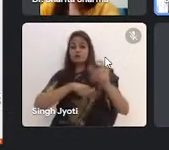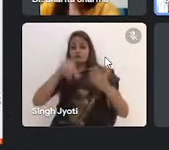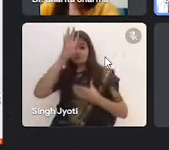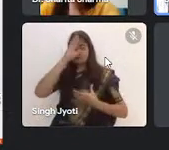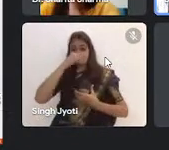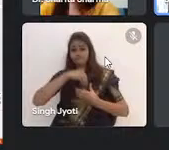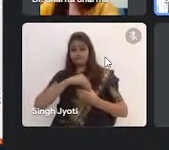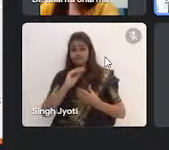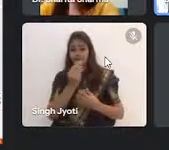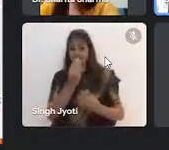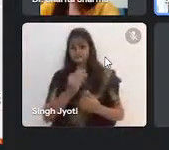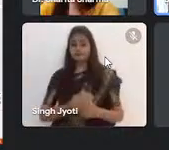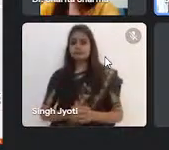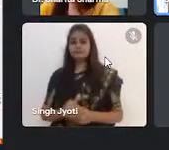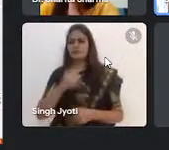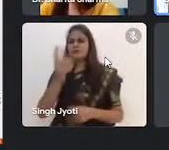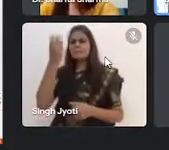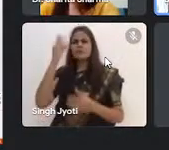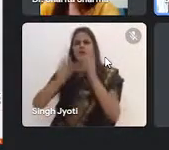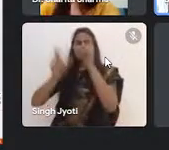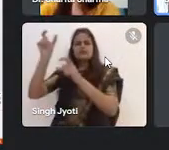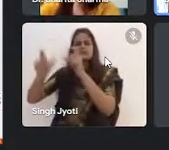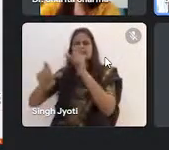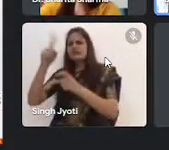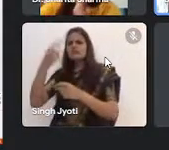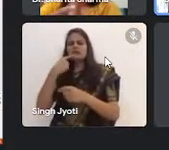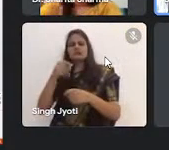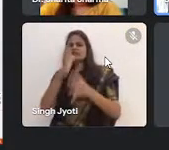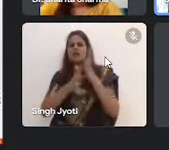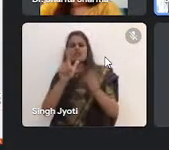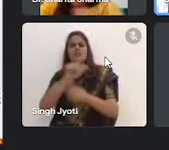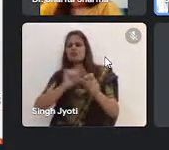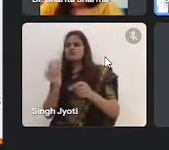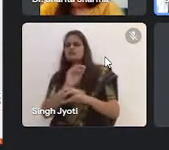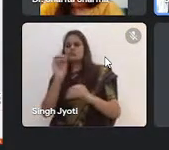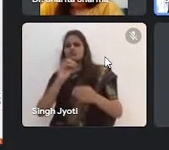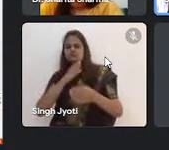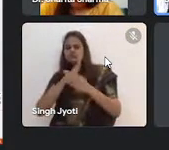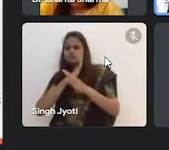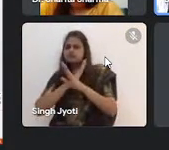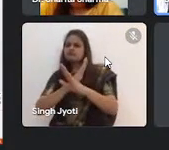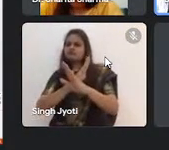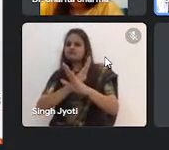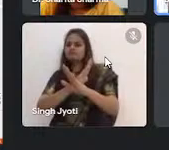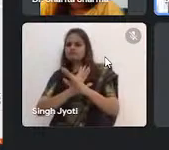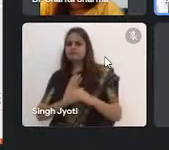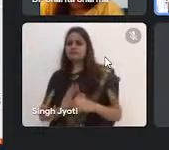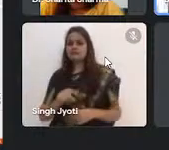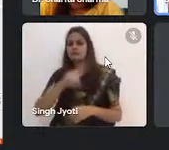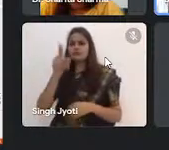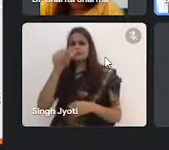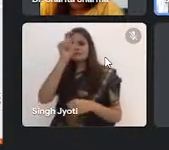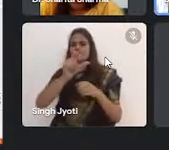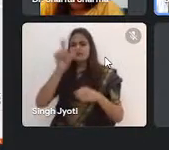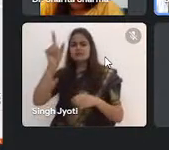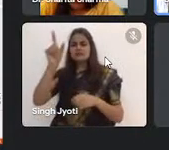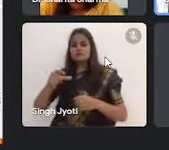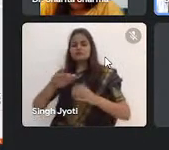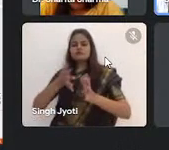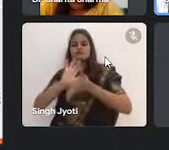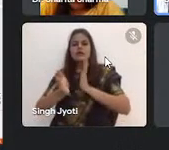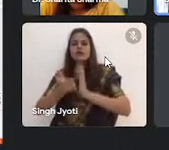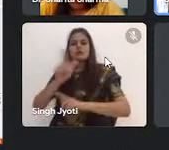the use of sign language, or there are no people out there who can teach the child sign language because of the environment they are